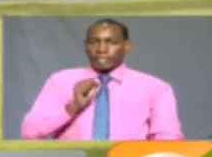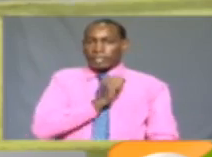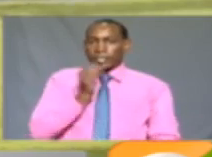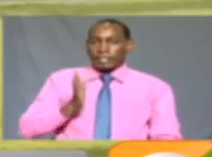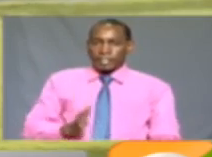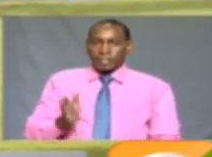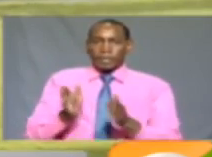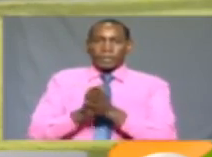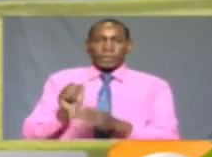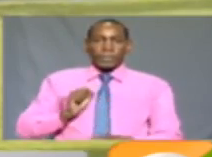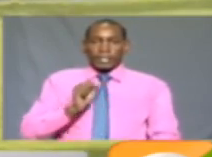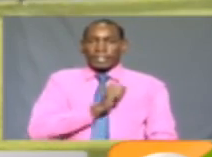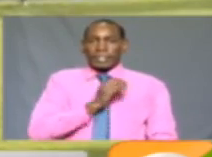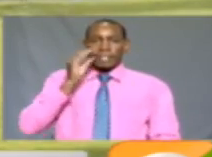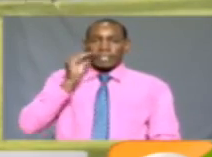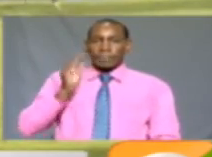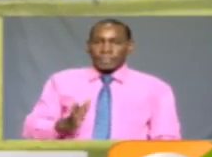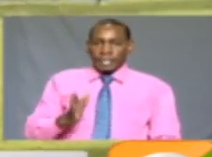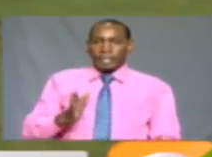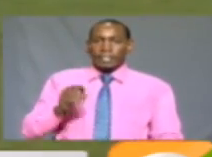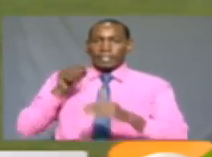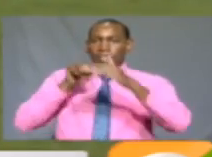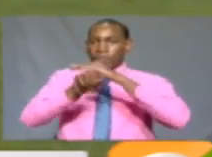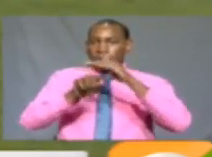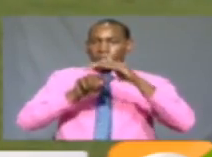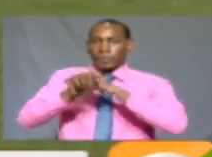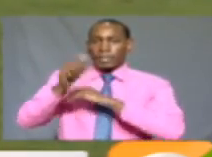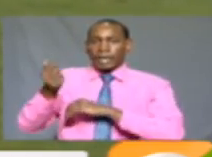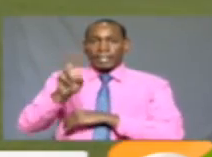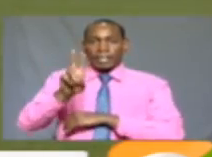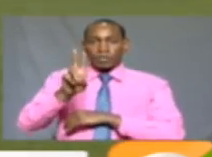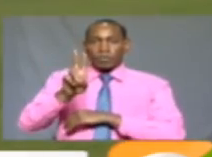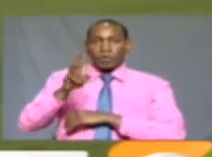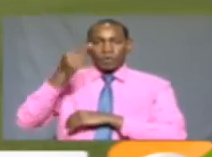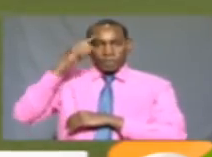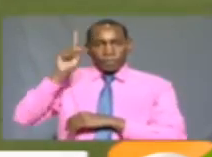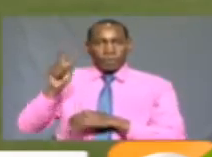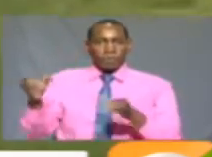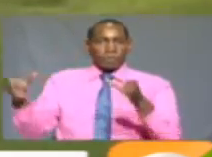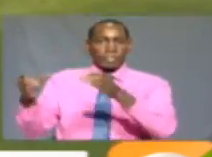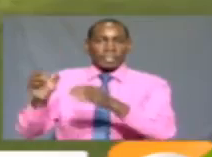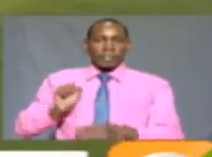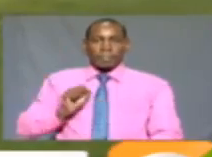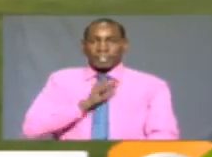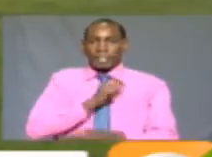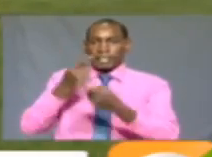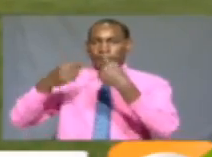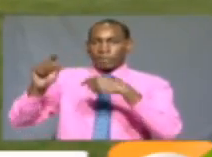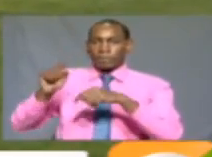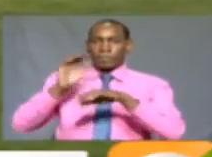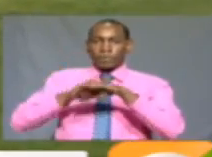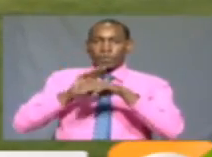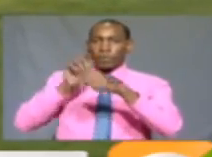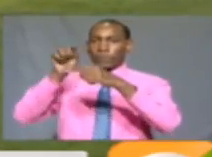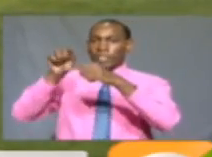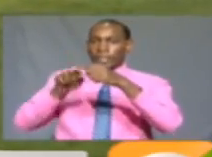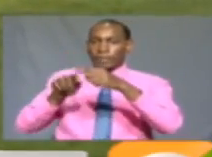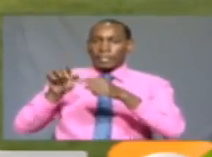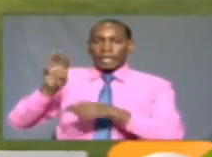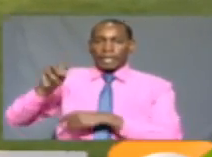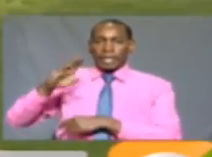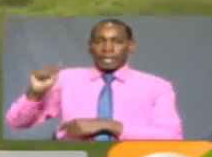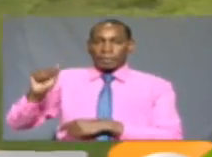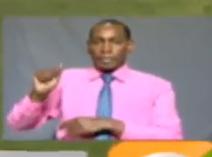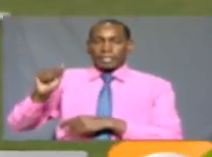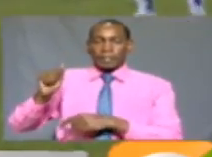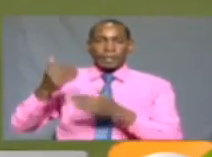Cheruiyot and Senate Speaker Kenneth Lusaka netting the other two goals for the side. The victory served as sweet revenge against the County Assembly